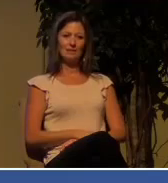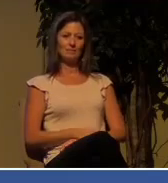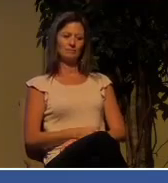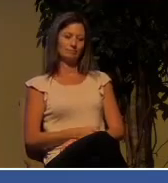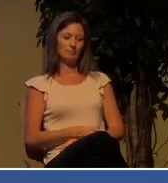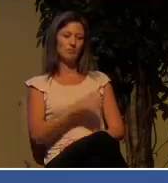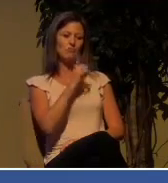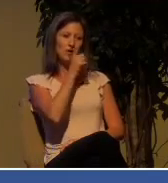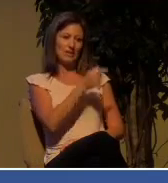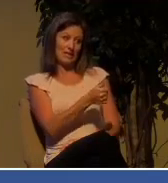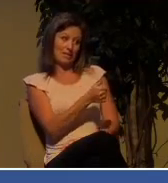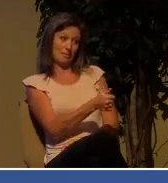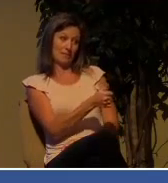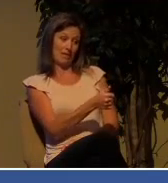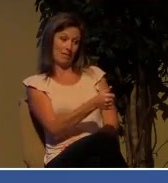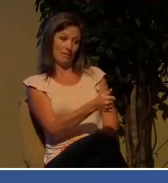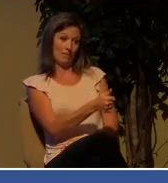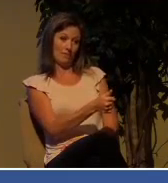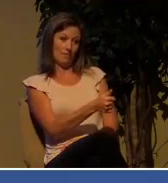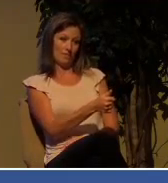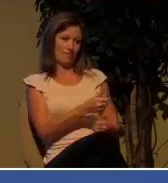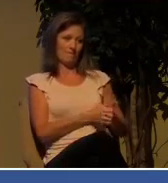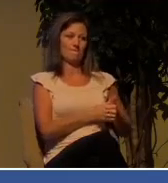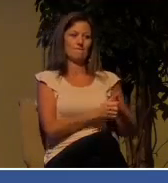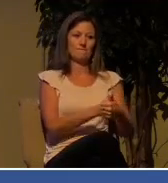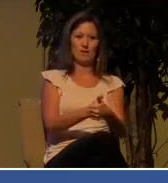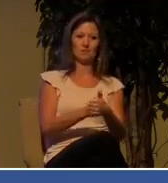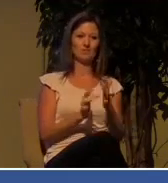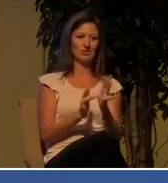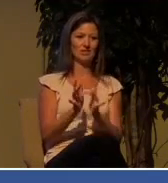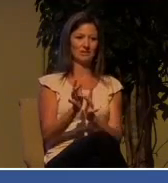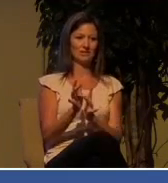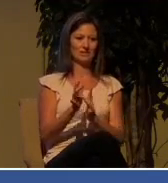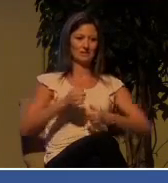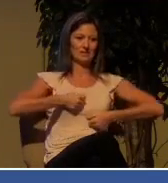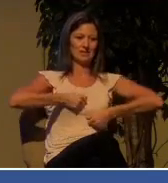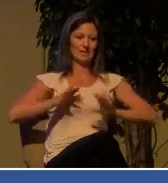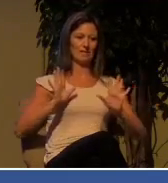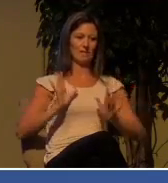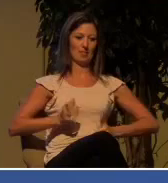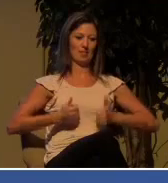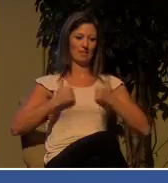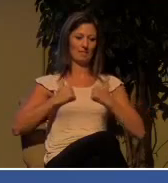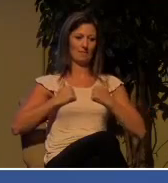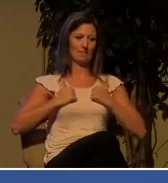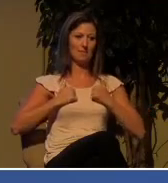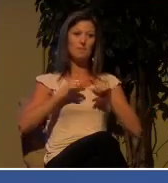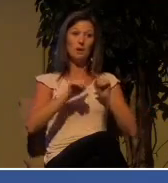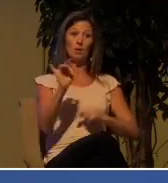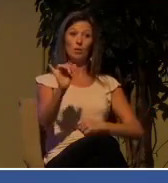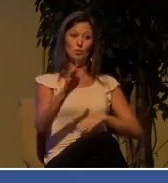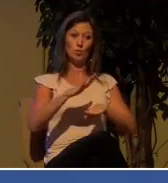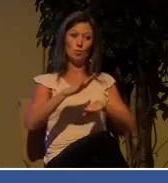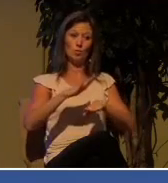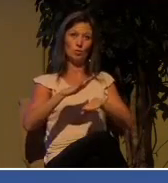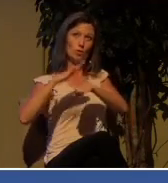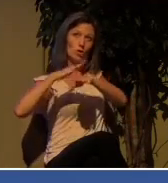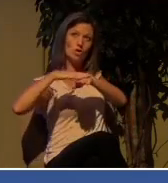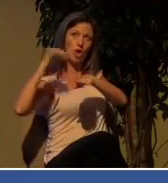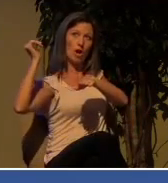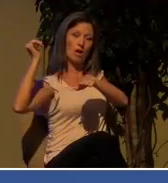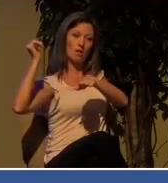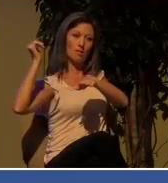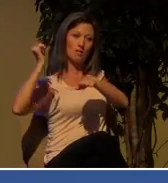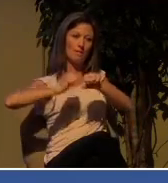themselves came to honor Jesus in their own lives, but they were also called to do the work of fishing